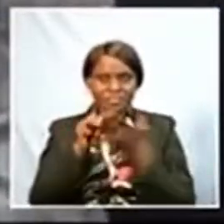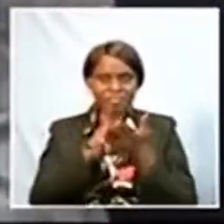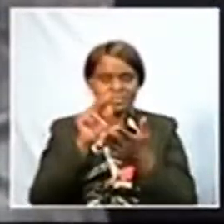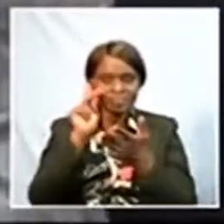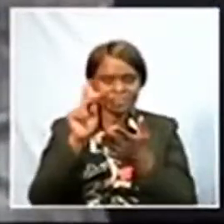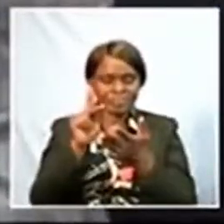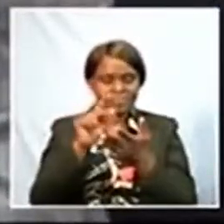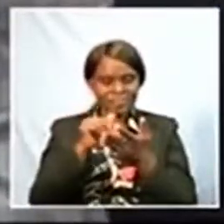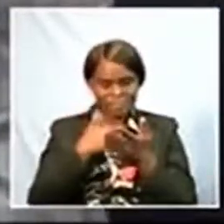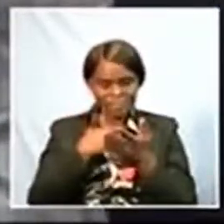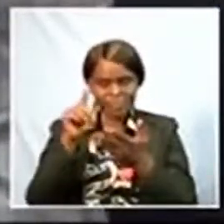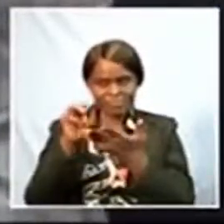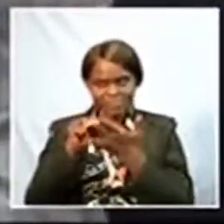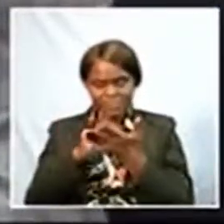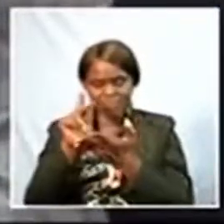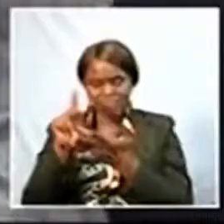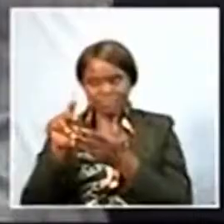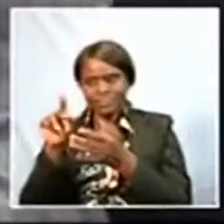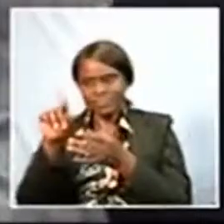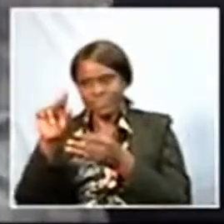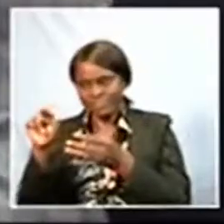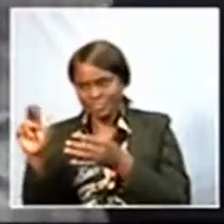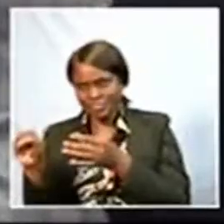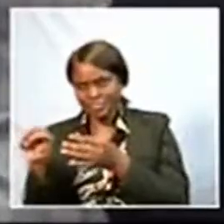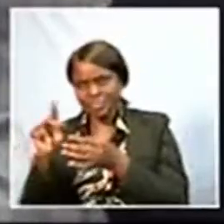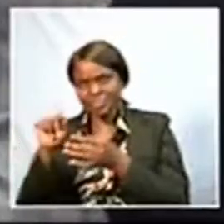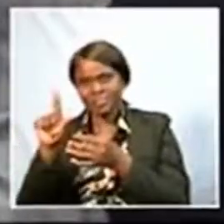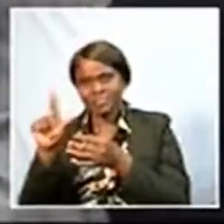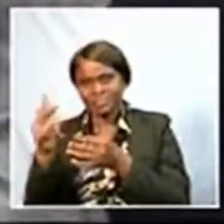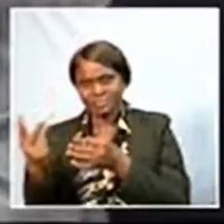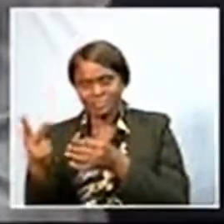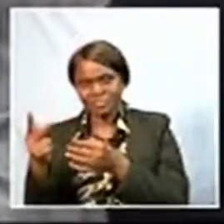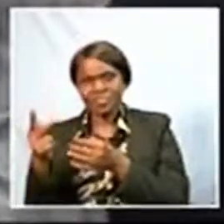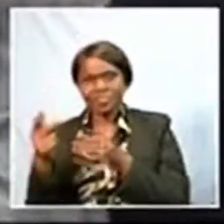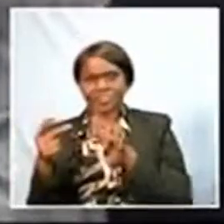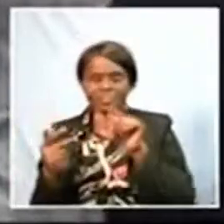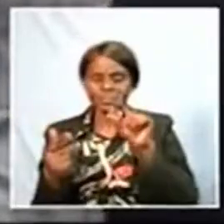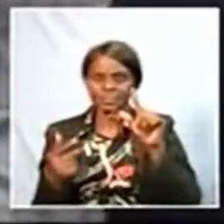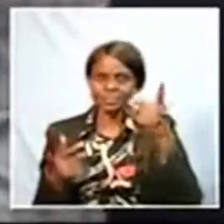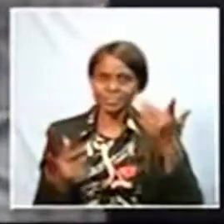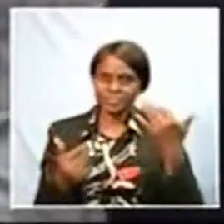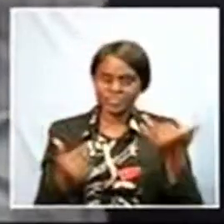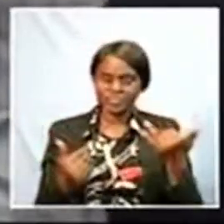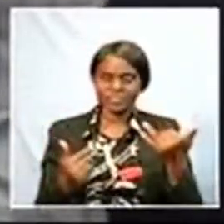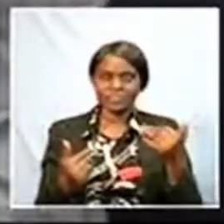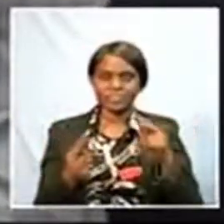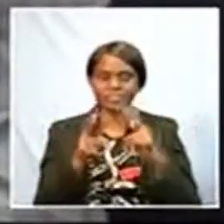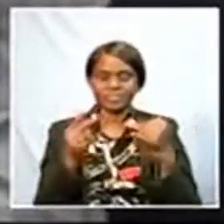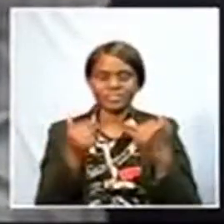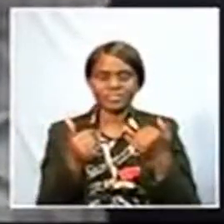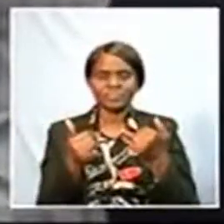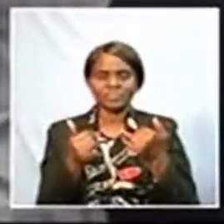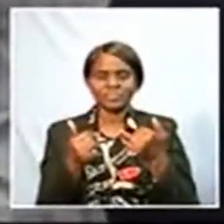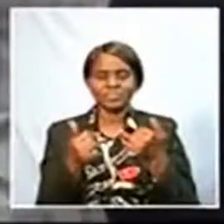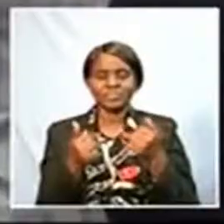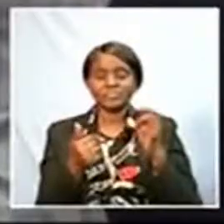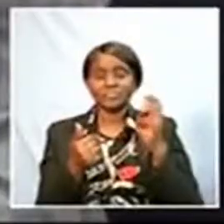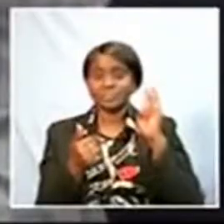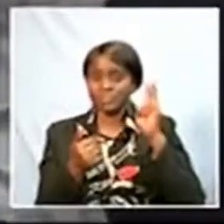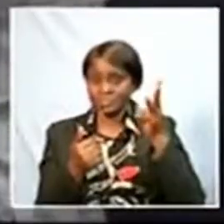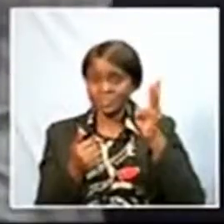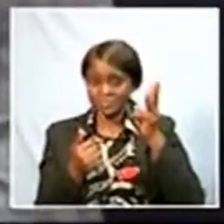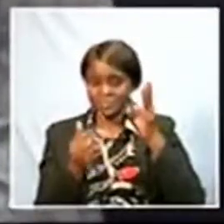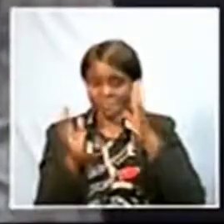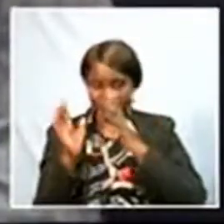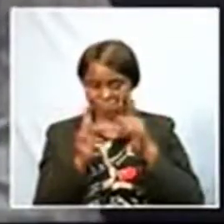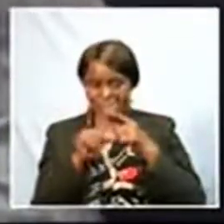we had that 1 million kwacha under 2022, 2023, 2024, and 2025. So we